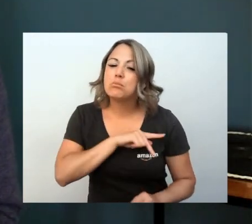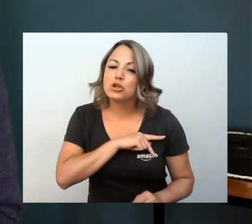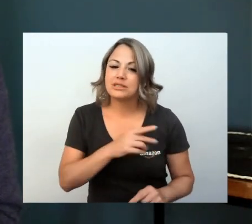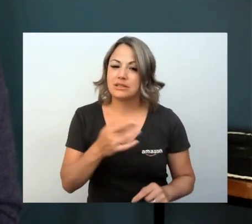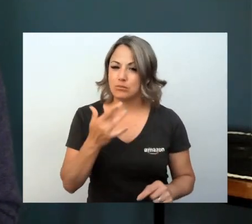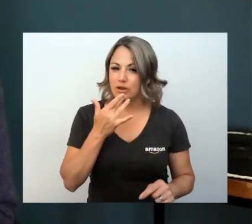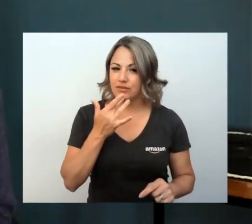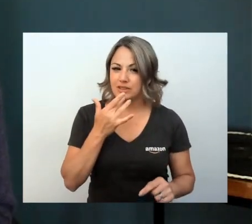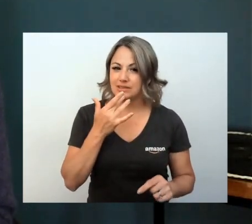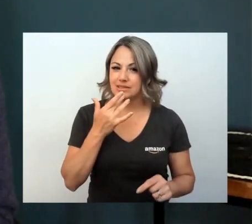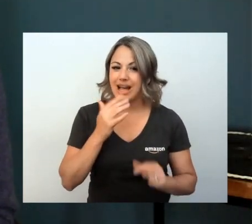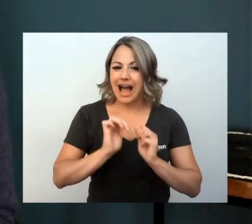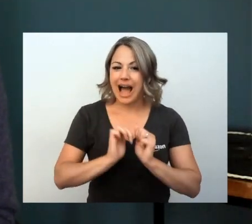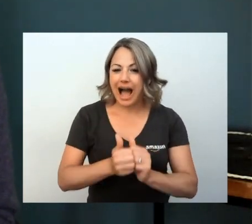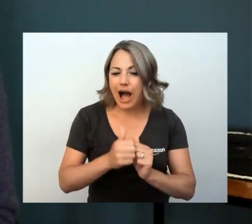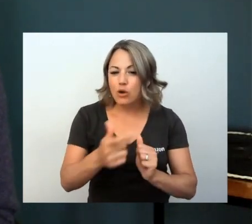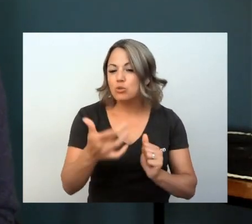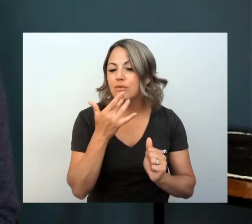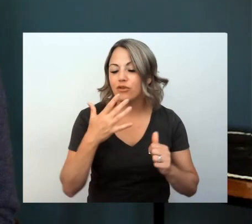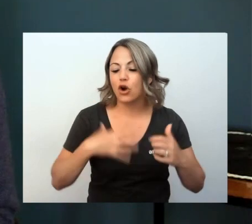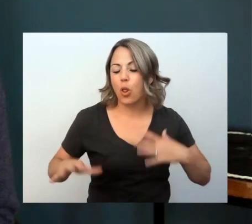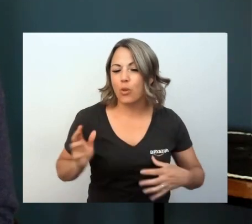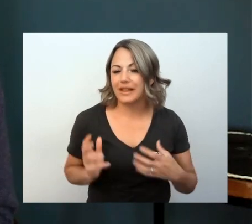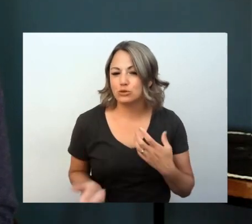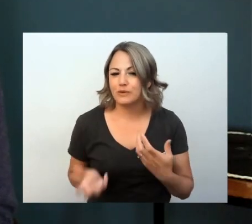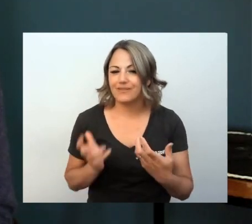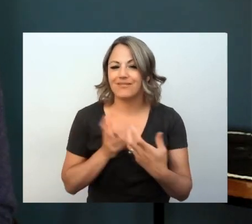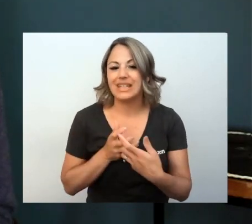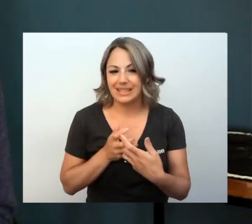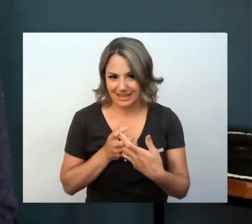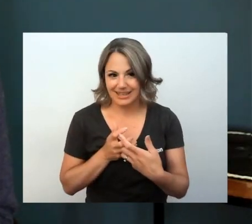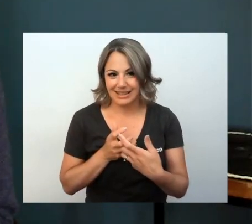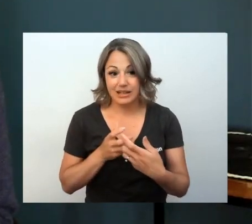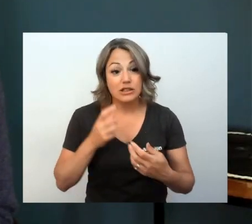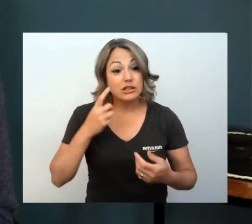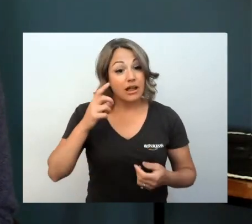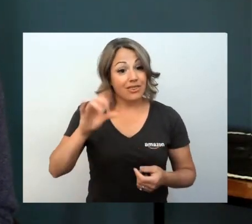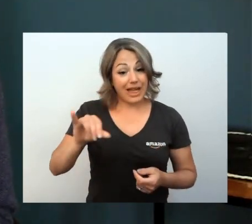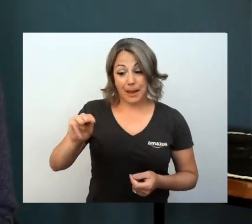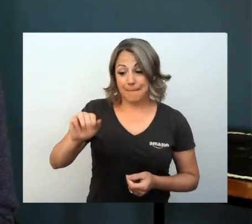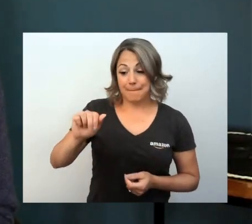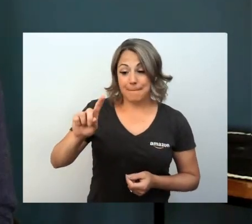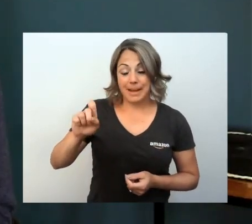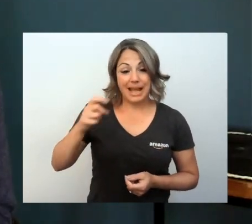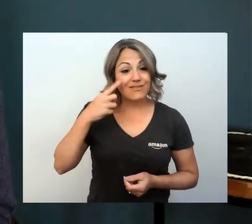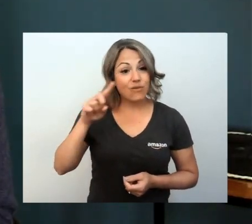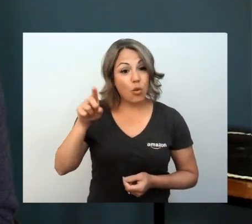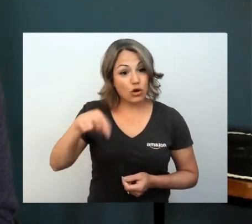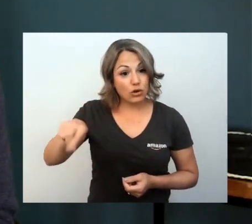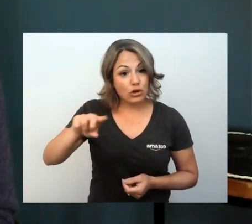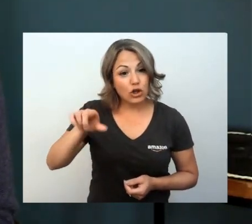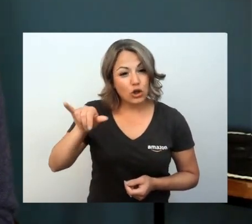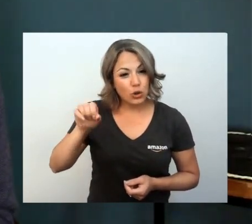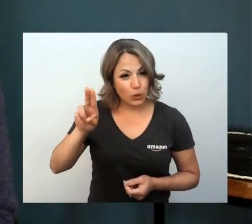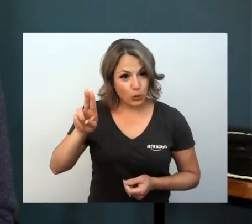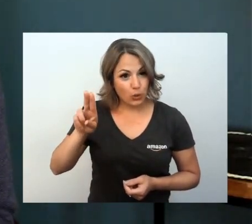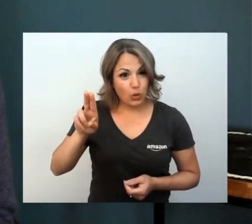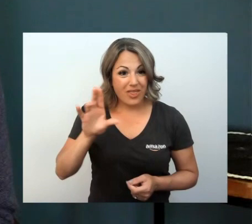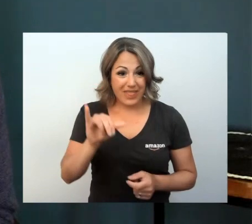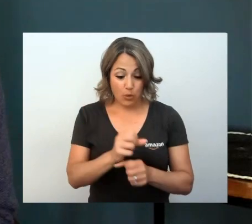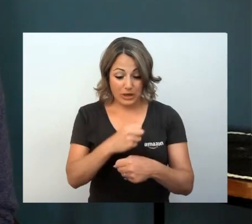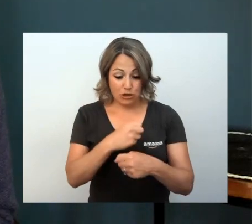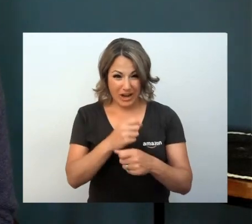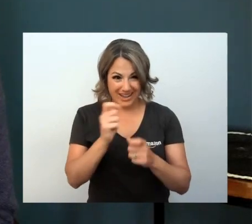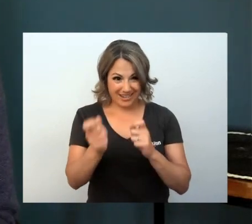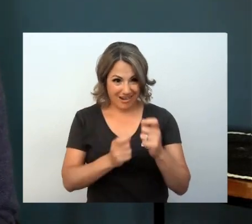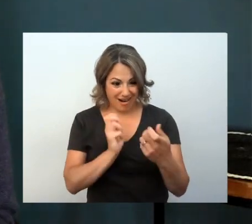and it's related to how you like your clothing to fit you. And so what we've done with the Made For You product launch is not only create garments that are